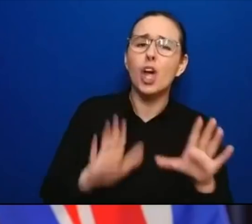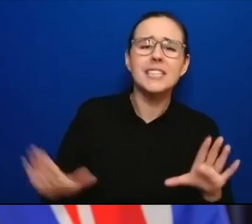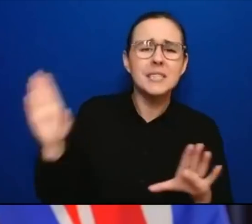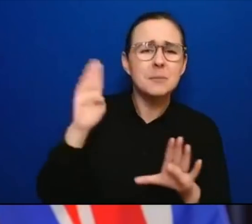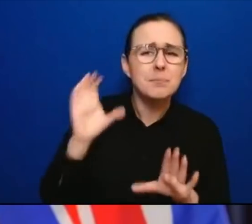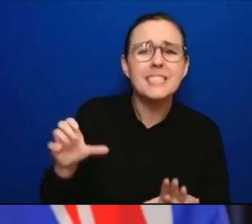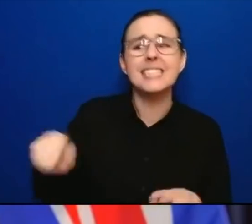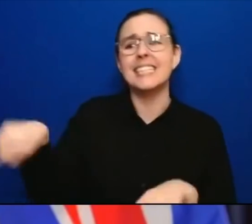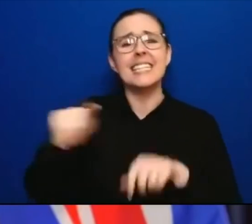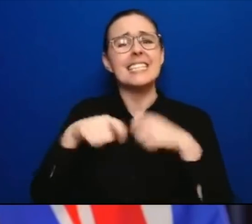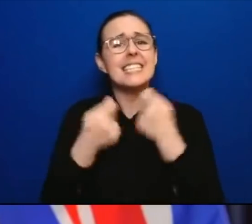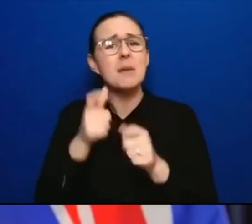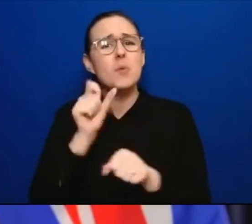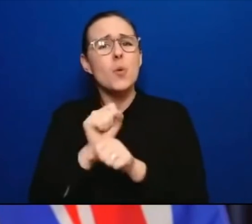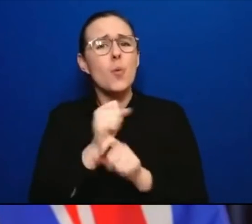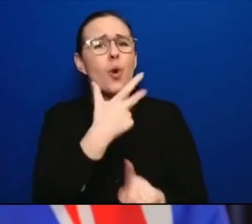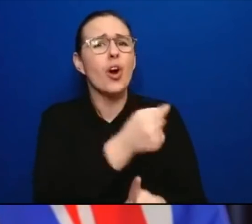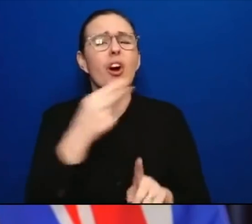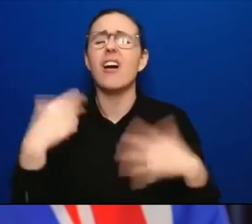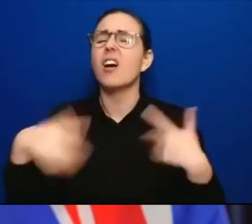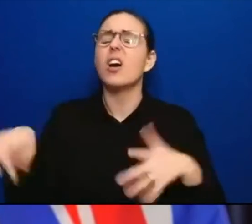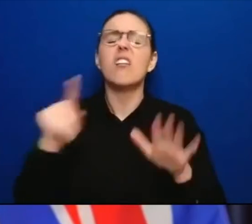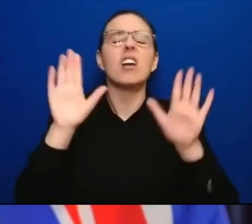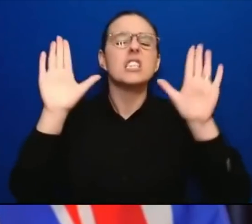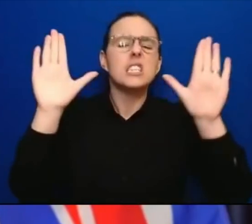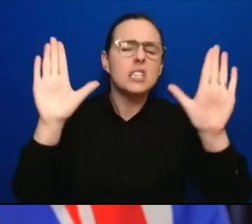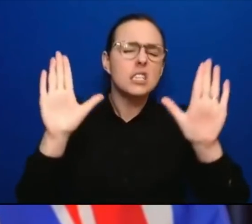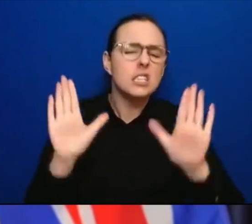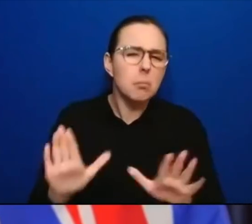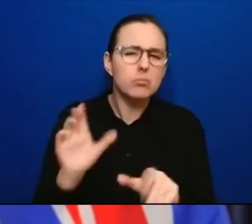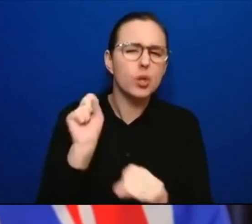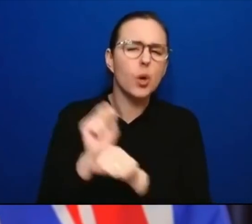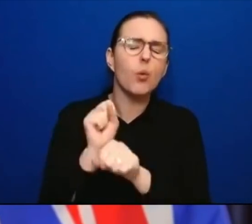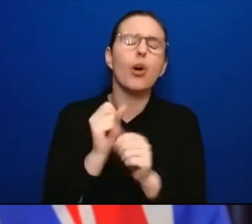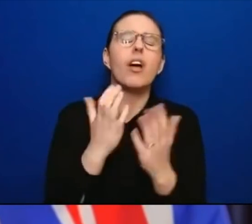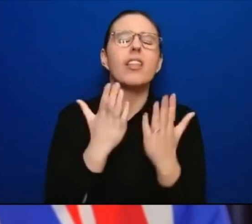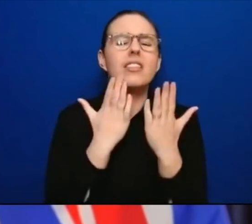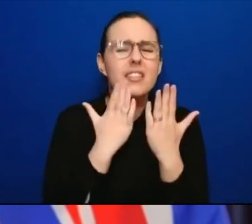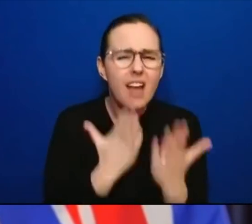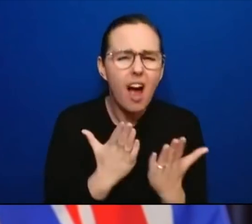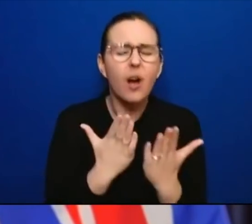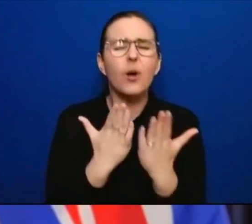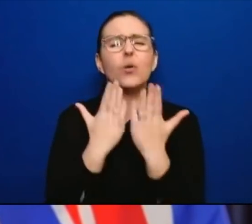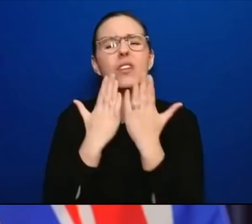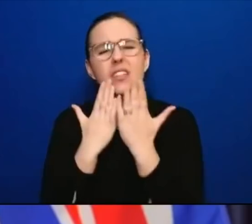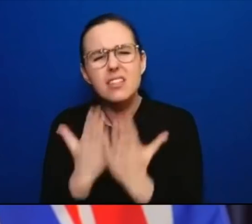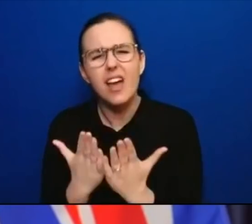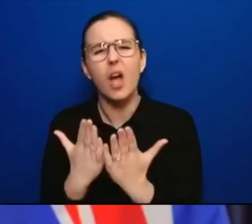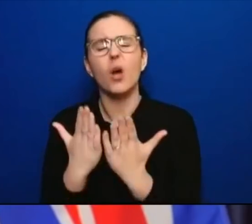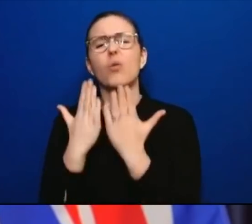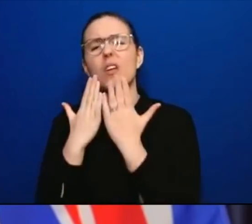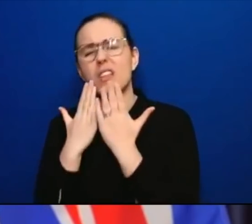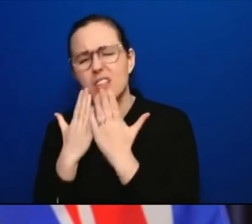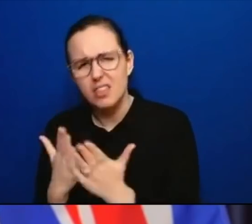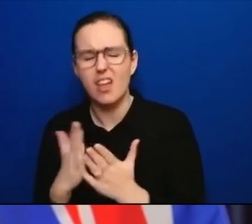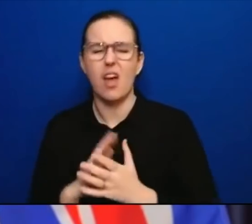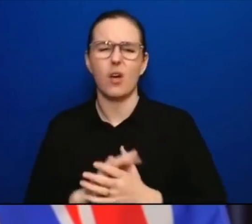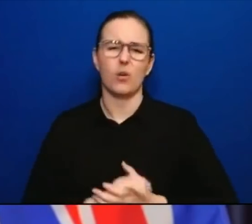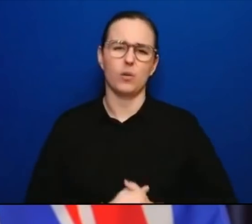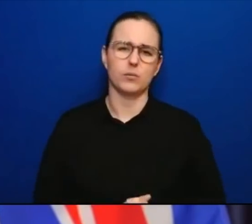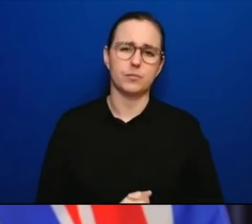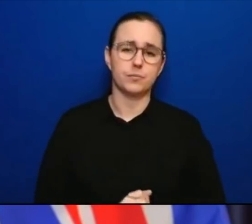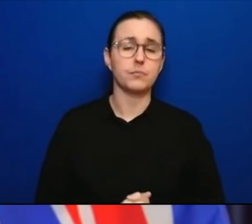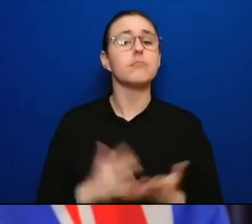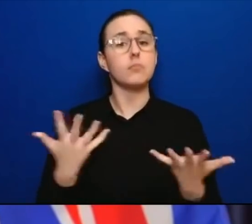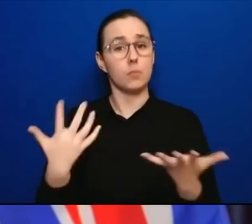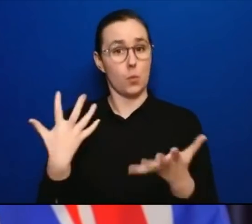vaccination centers who've done an exceptional job. Thank you, thank you, thank you. I wanted to bring an update on the impact